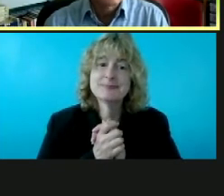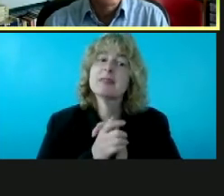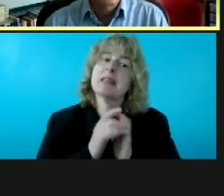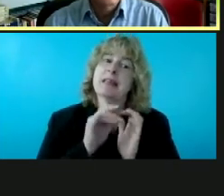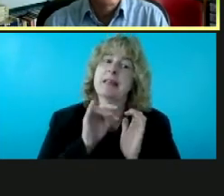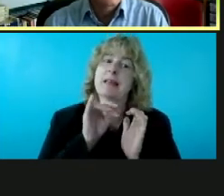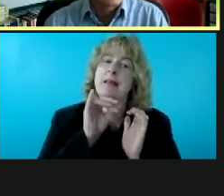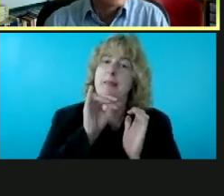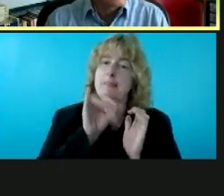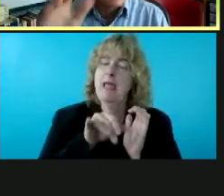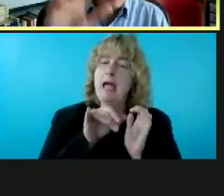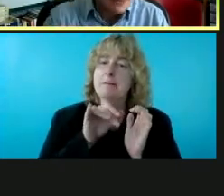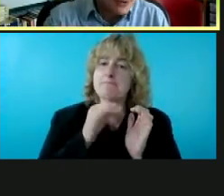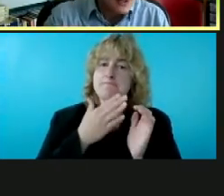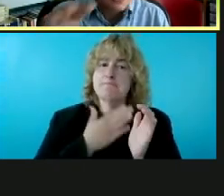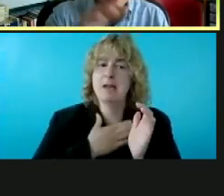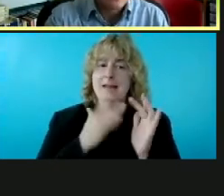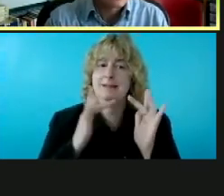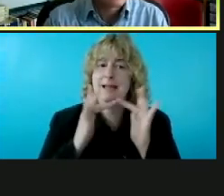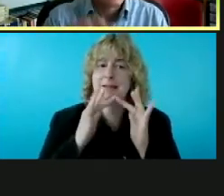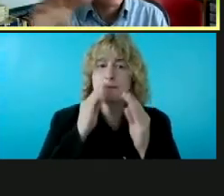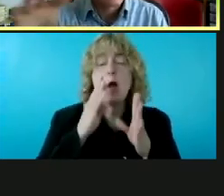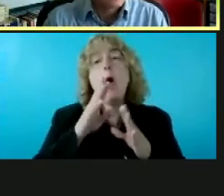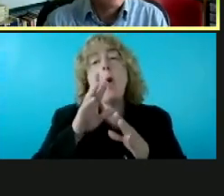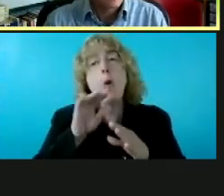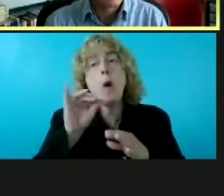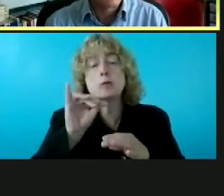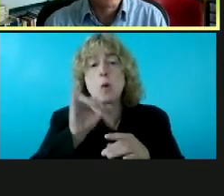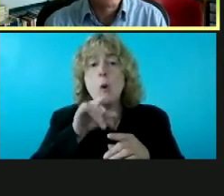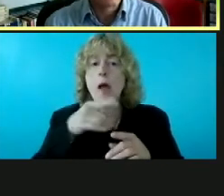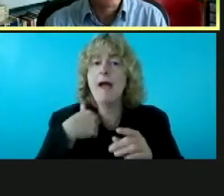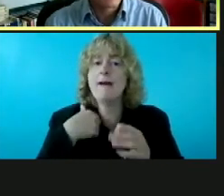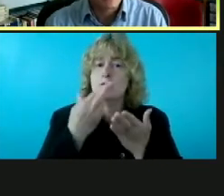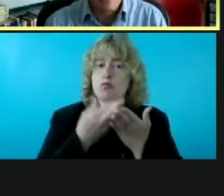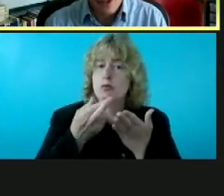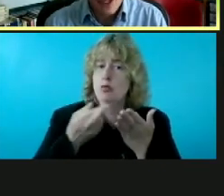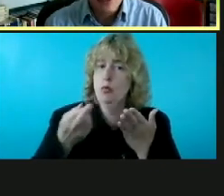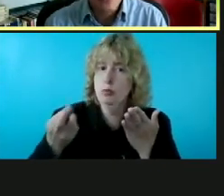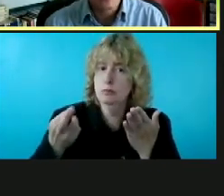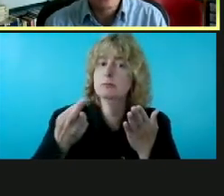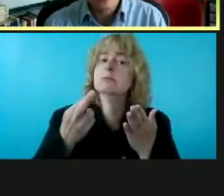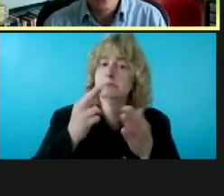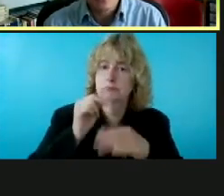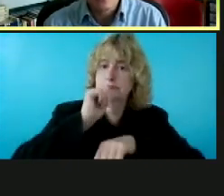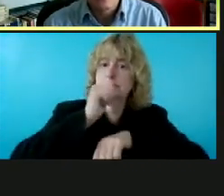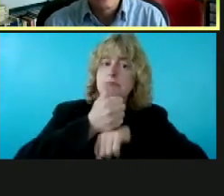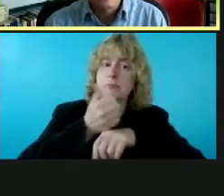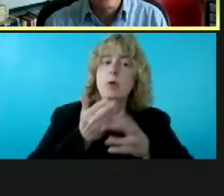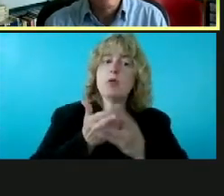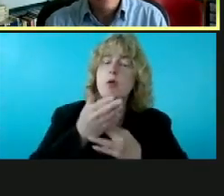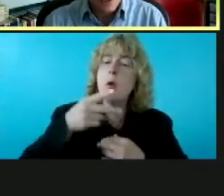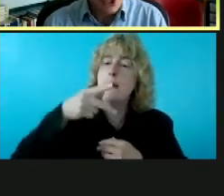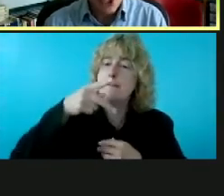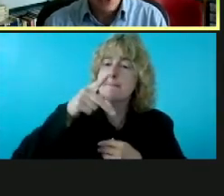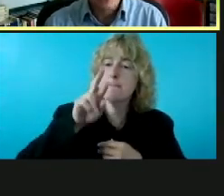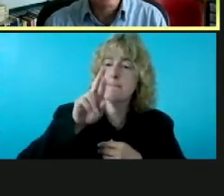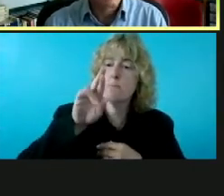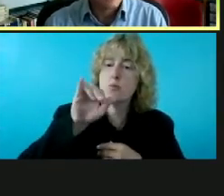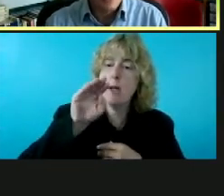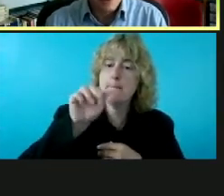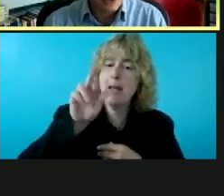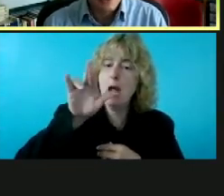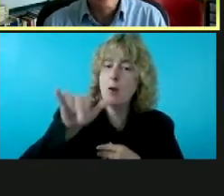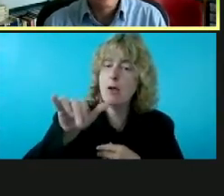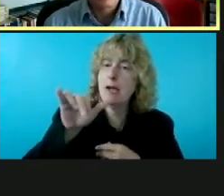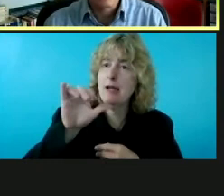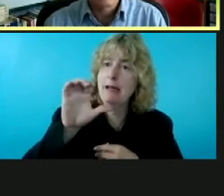And I do want to, and we've created resources that's all available through the Michigan Primary Care Association, and we can share